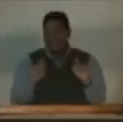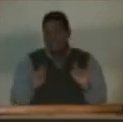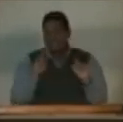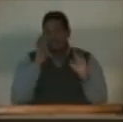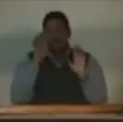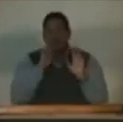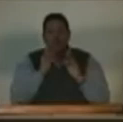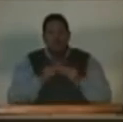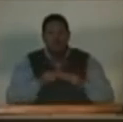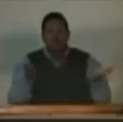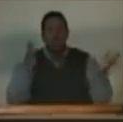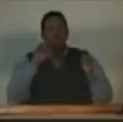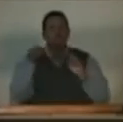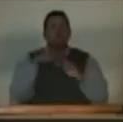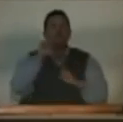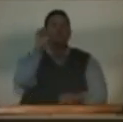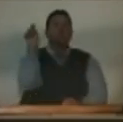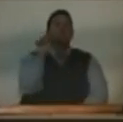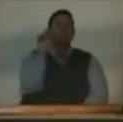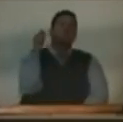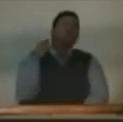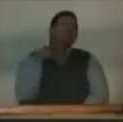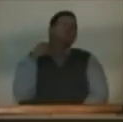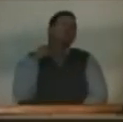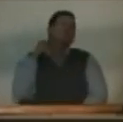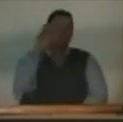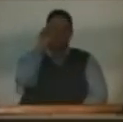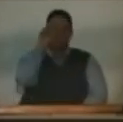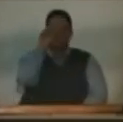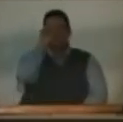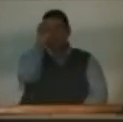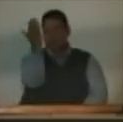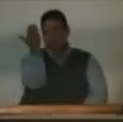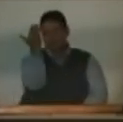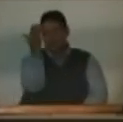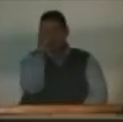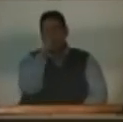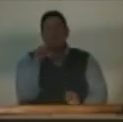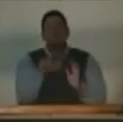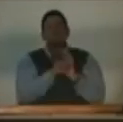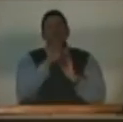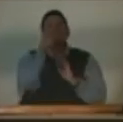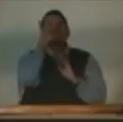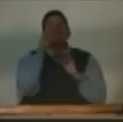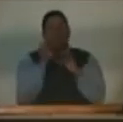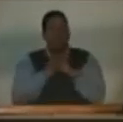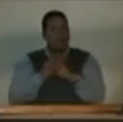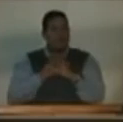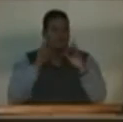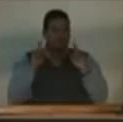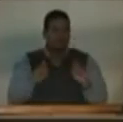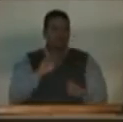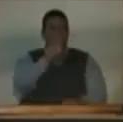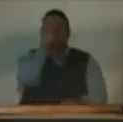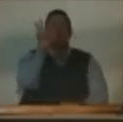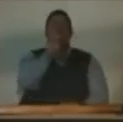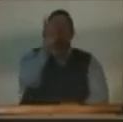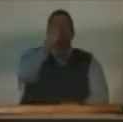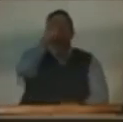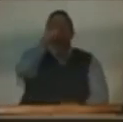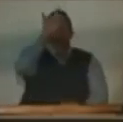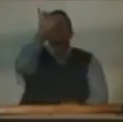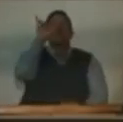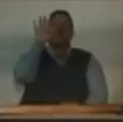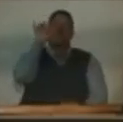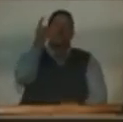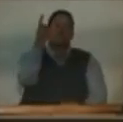administered on Tuesday, June 30th, 2015, and the grade 4 numeracy test on Wednesday, July